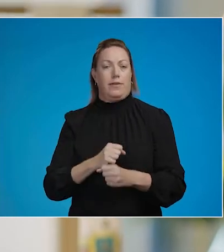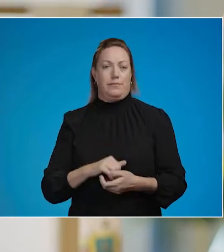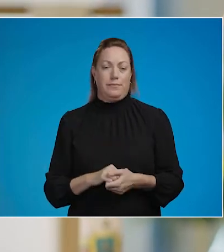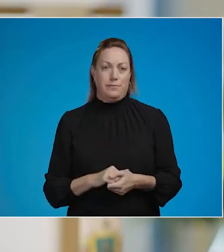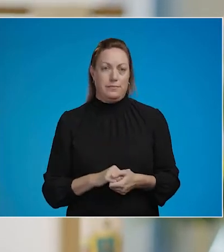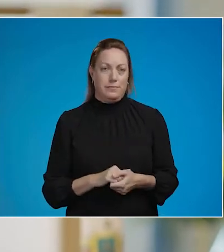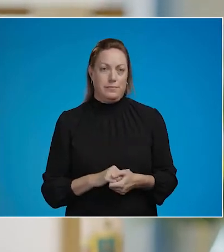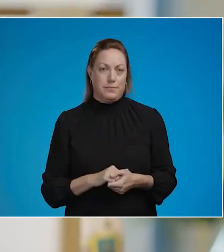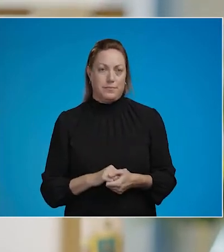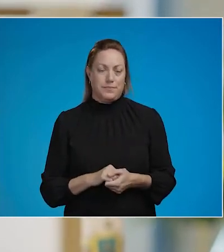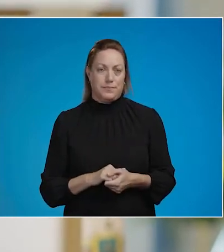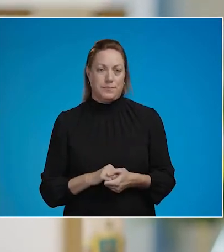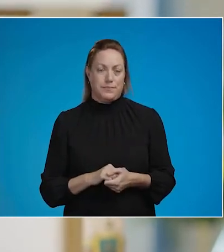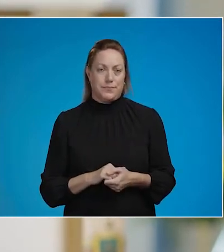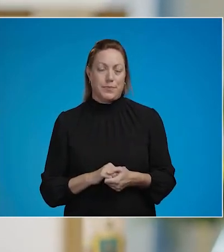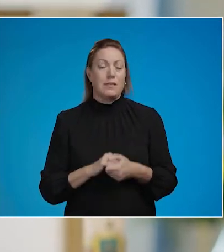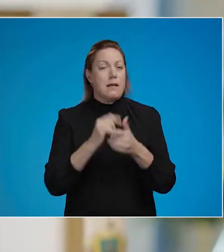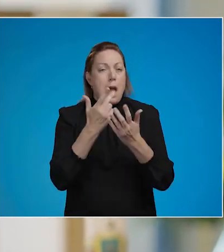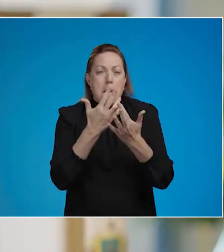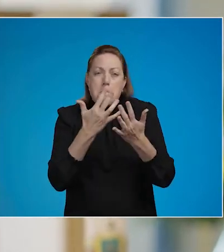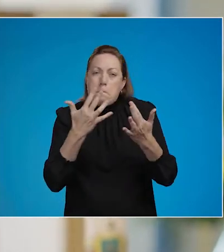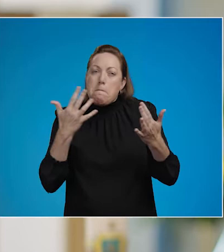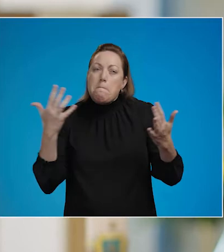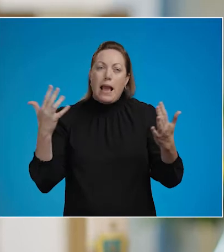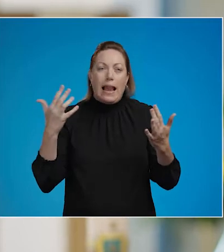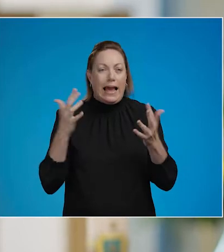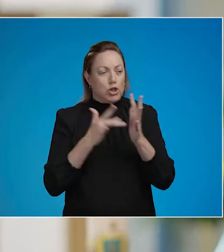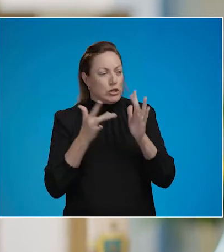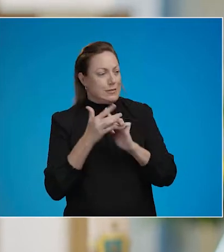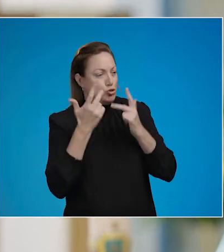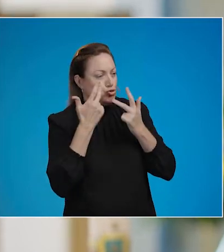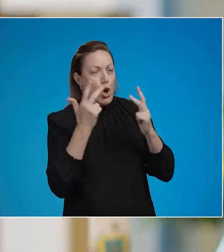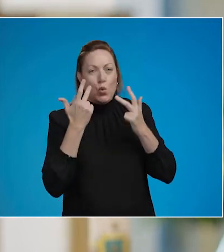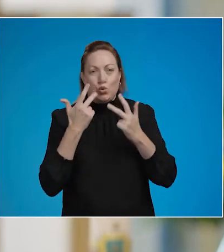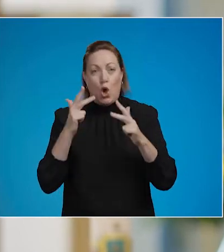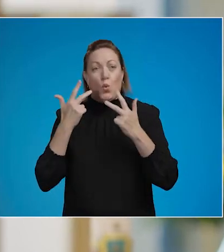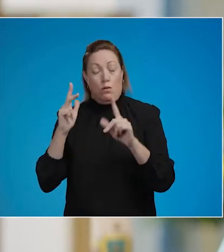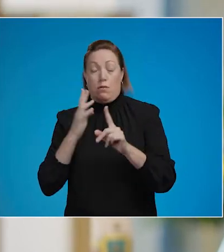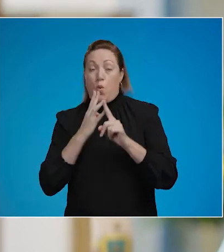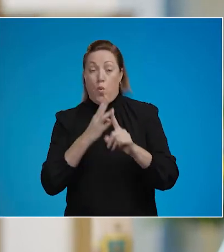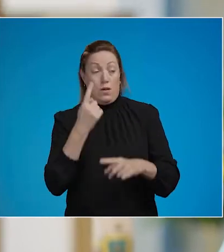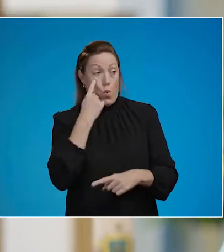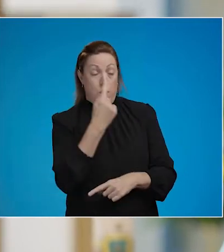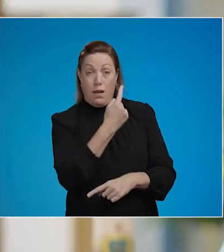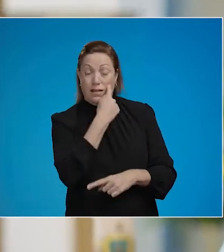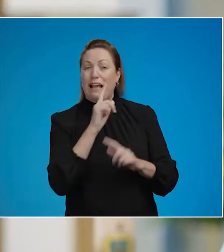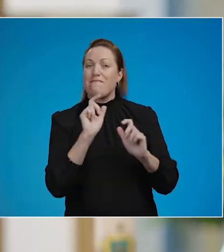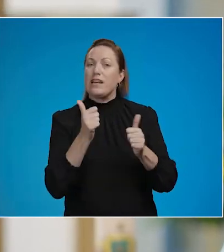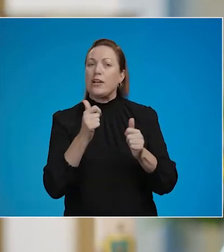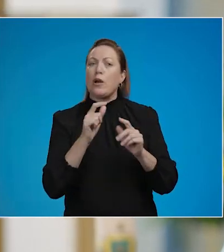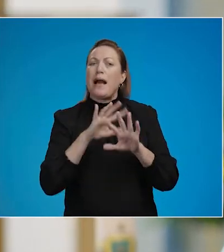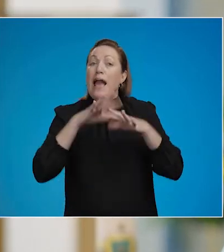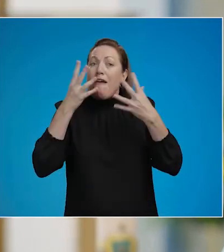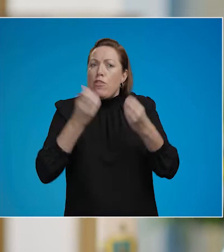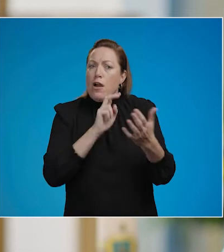There were many other signs that Jesus worked and the disciples saw, but they are not